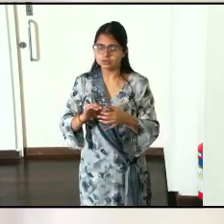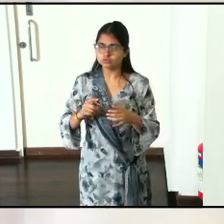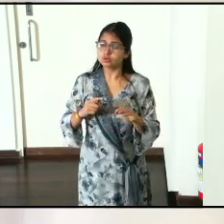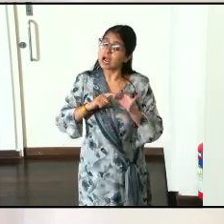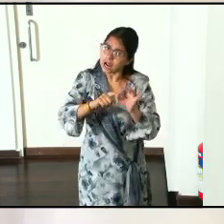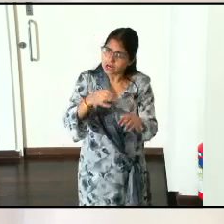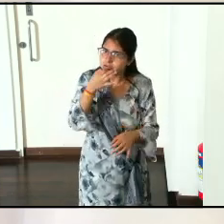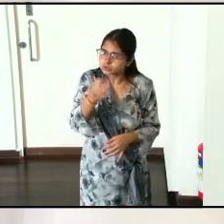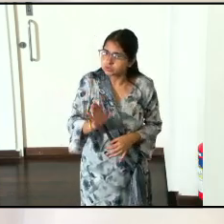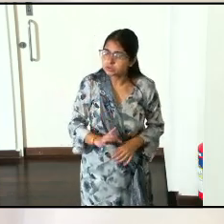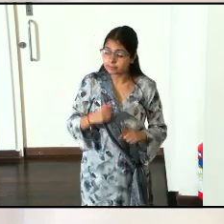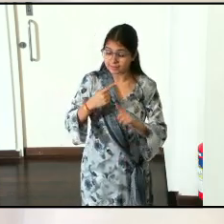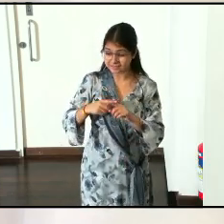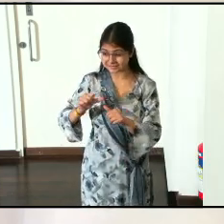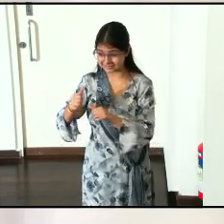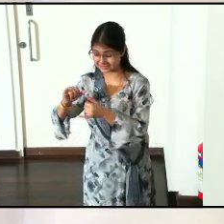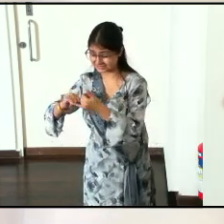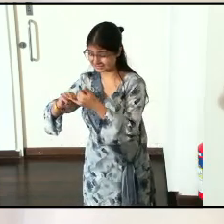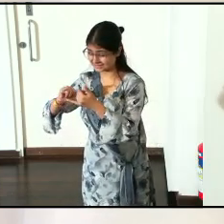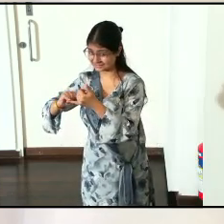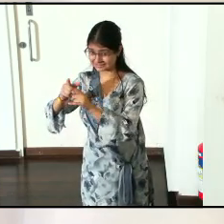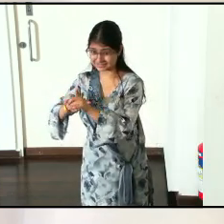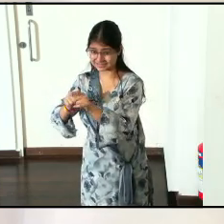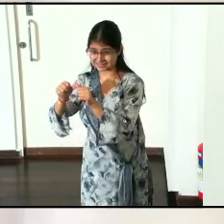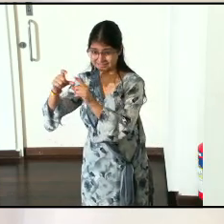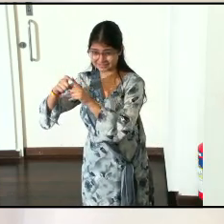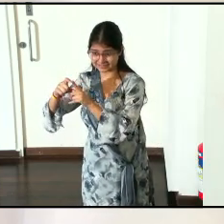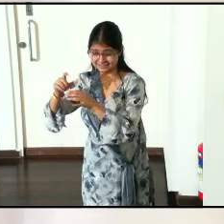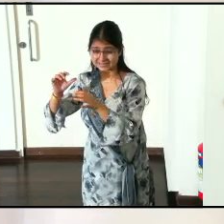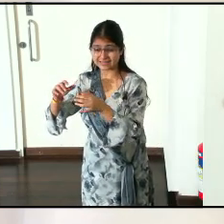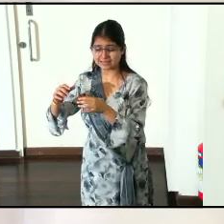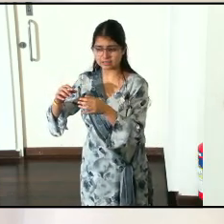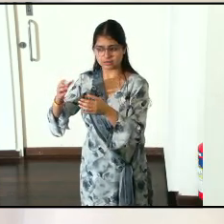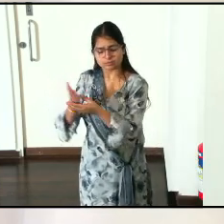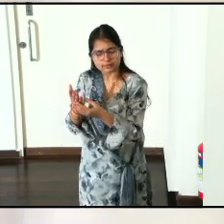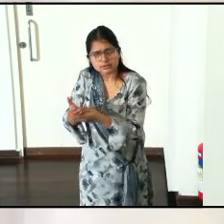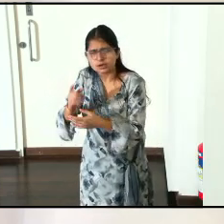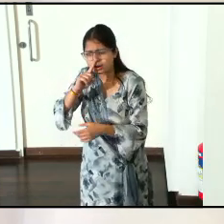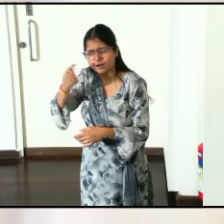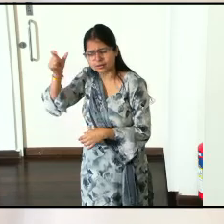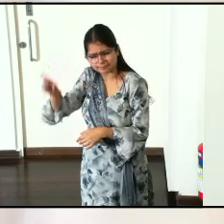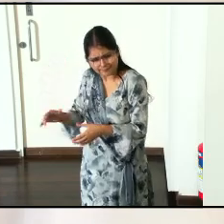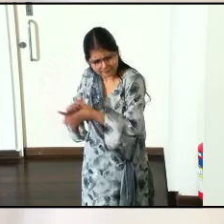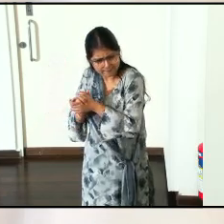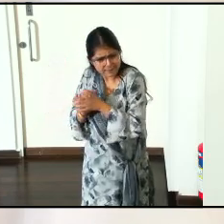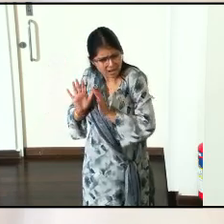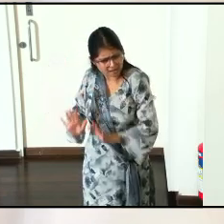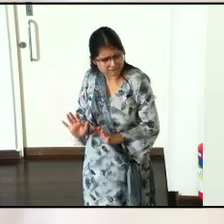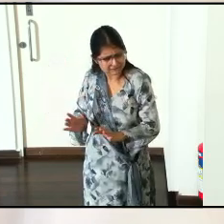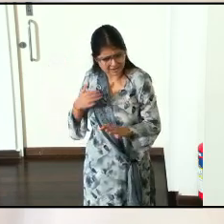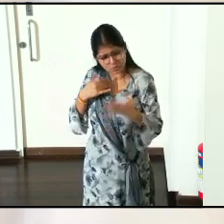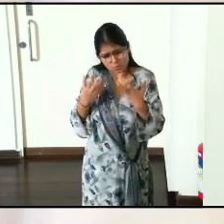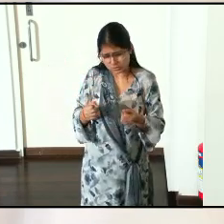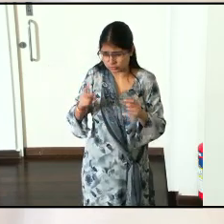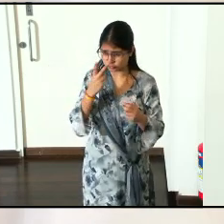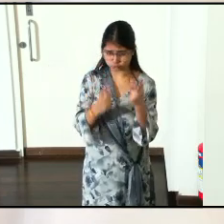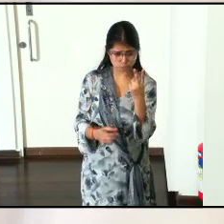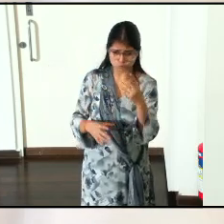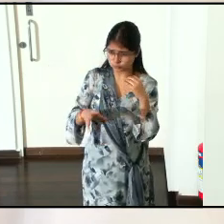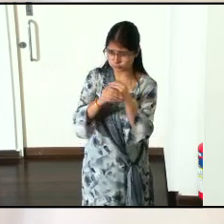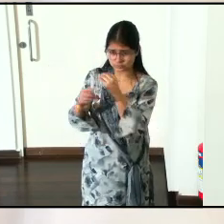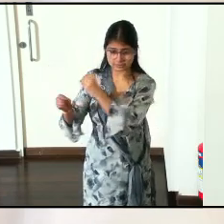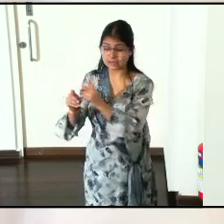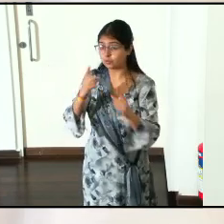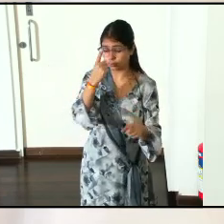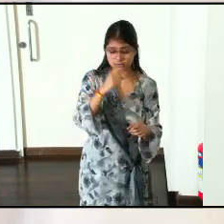Now, in the Sahir case, Trupti Shah also was a friend. So I wanted to bring these two together. One is from